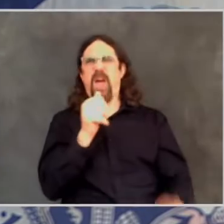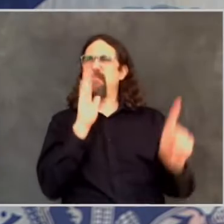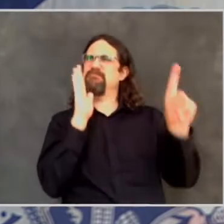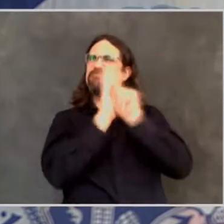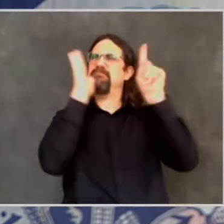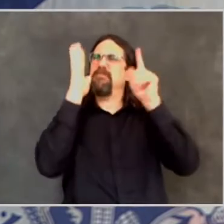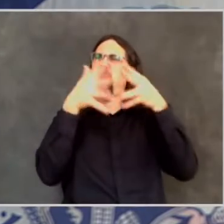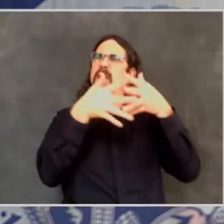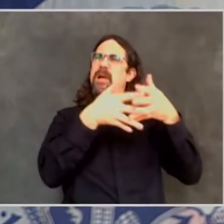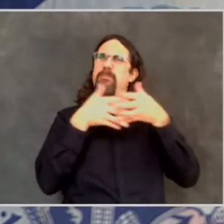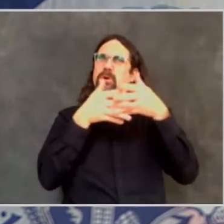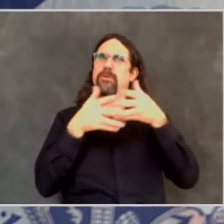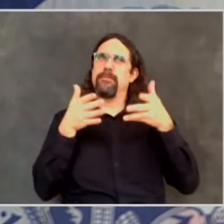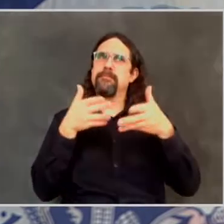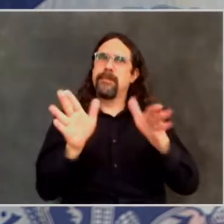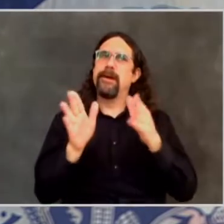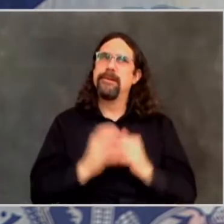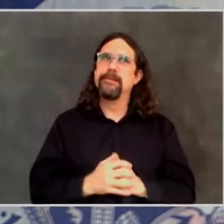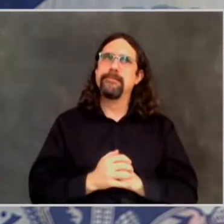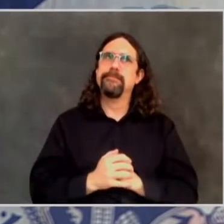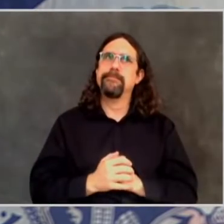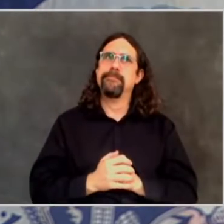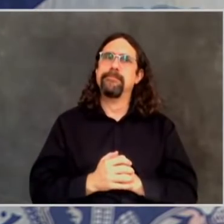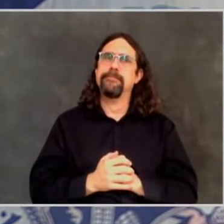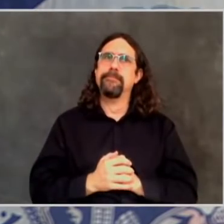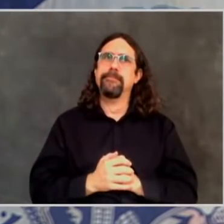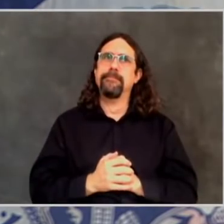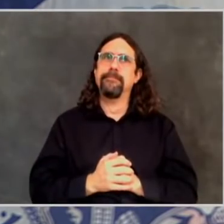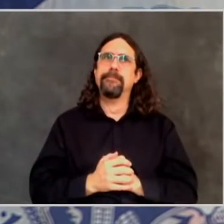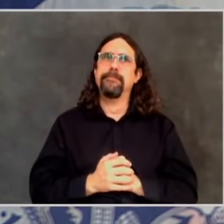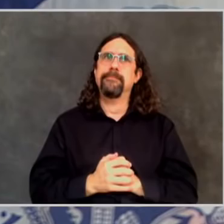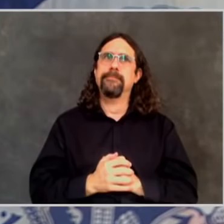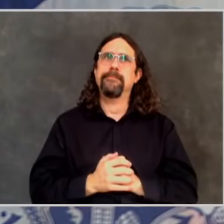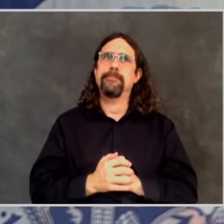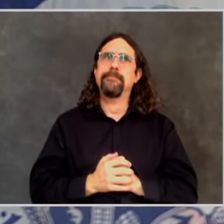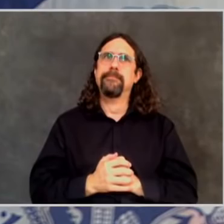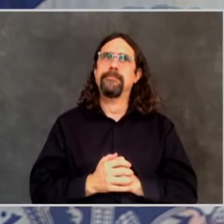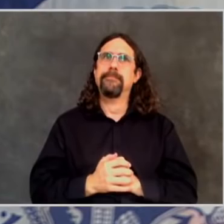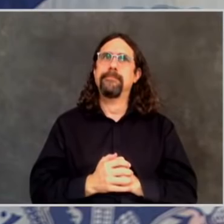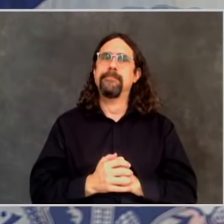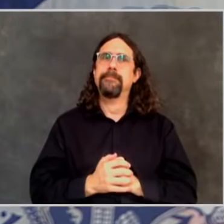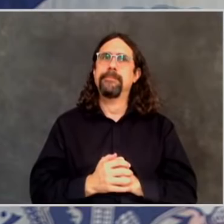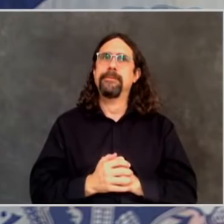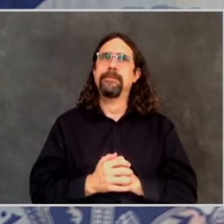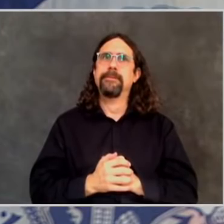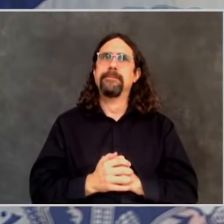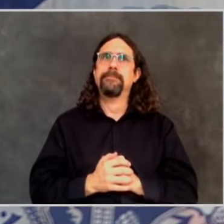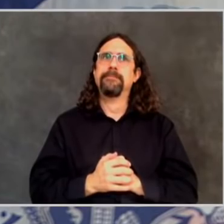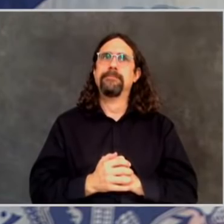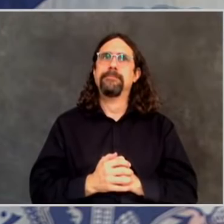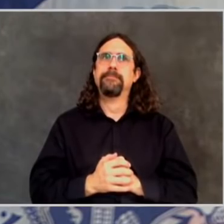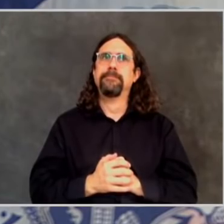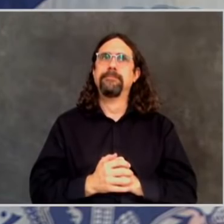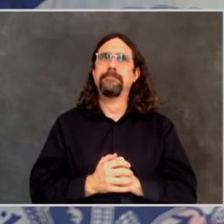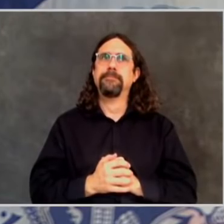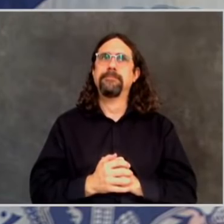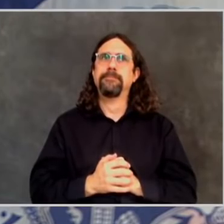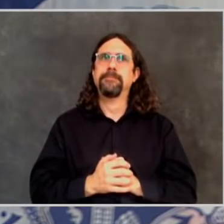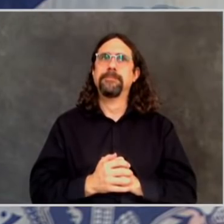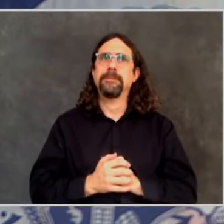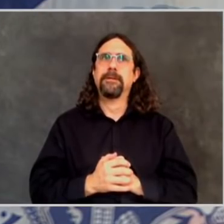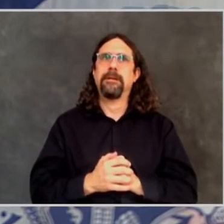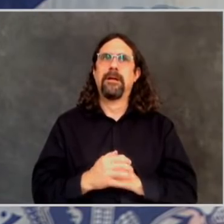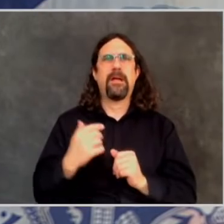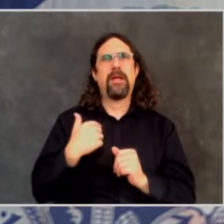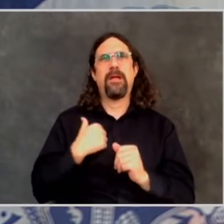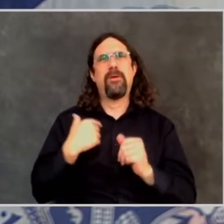don't want to talk about their pain and their challenges. I do want to talk about something that's right about New York City. I